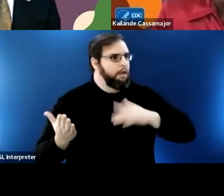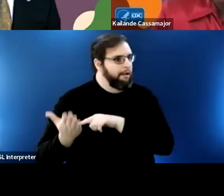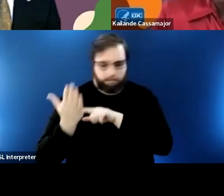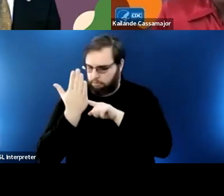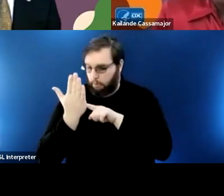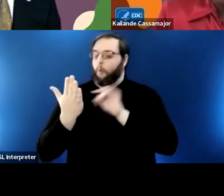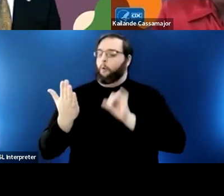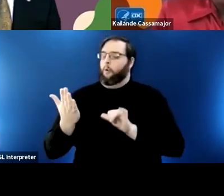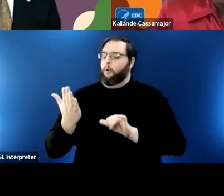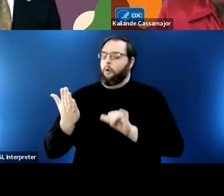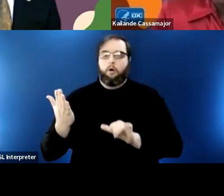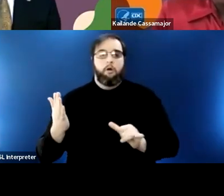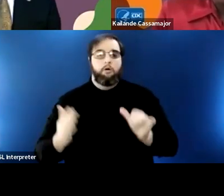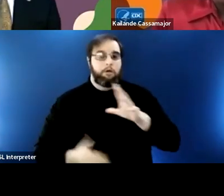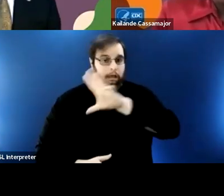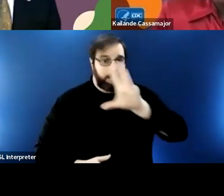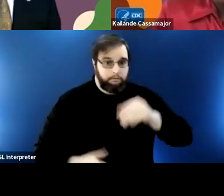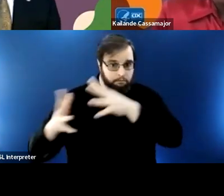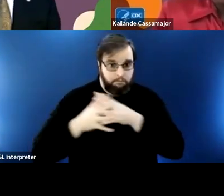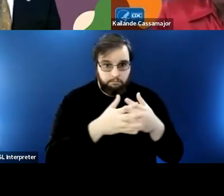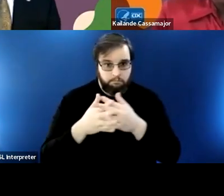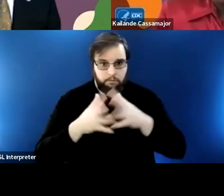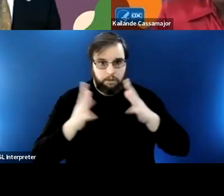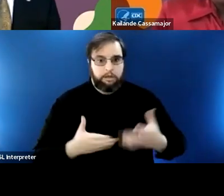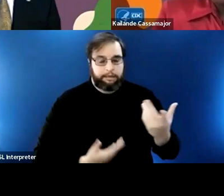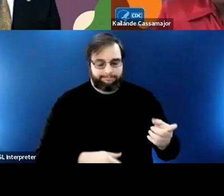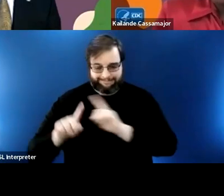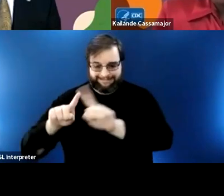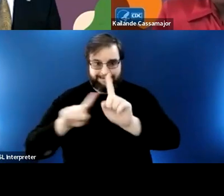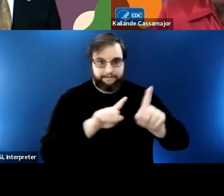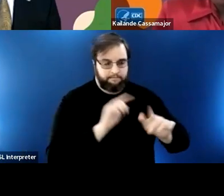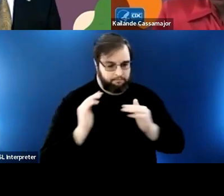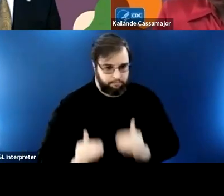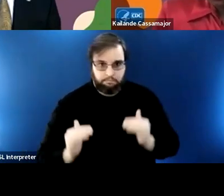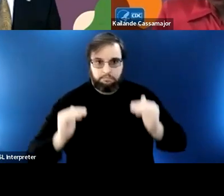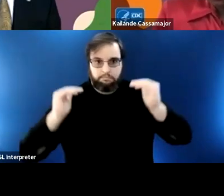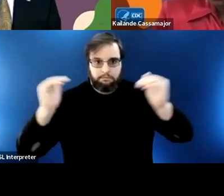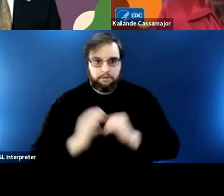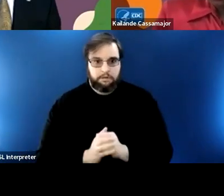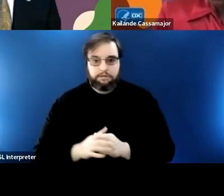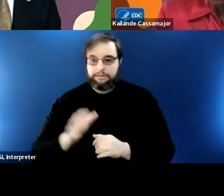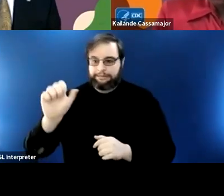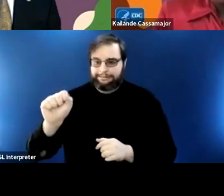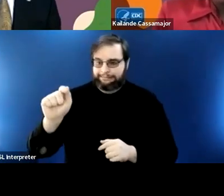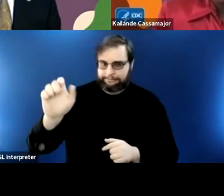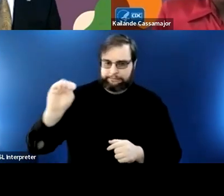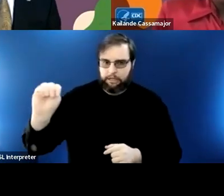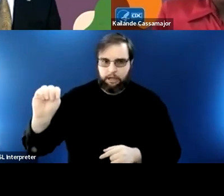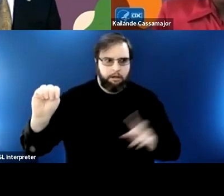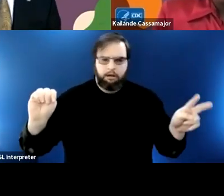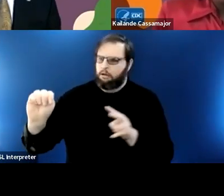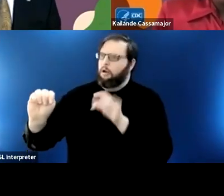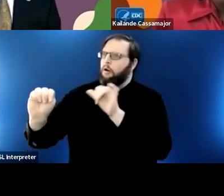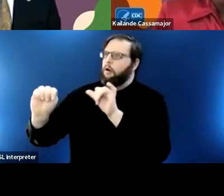are African Americans in those different levels of STEM creates the opportunity that you know it's a viable career for you as